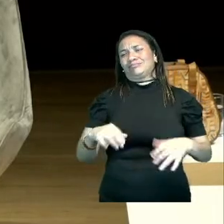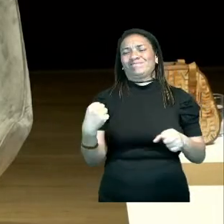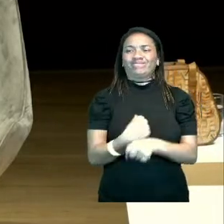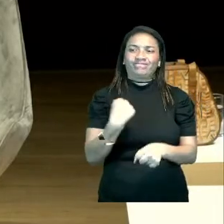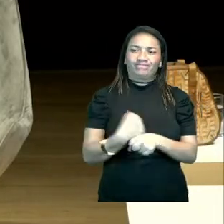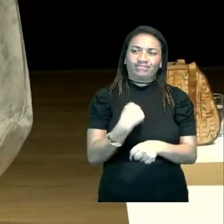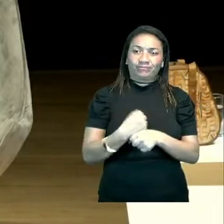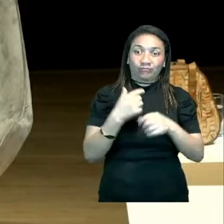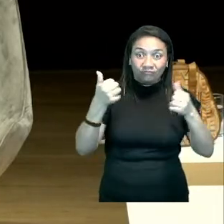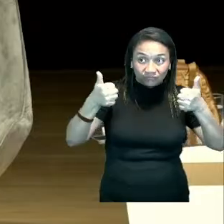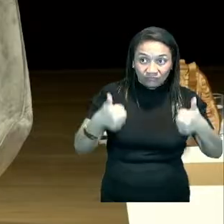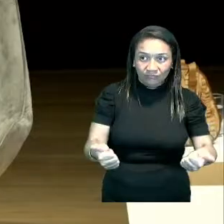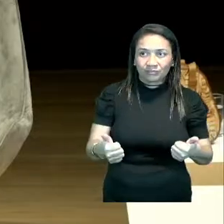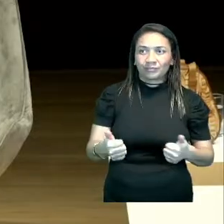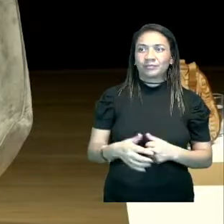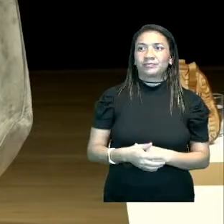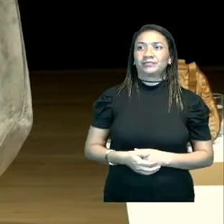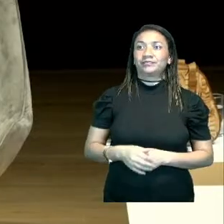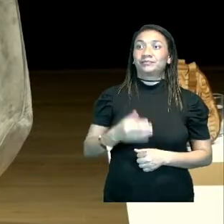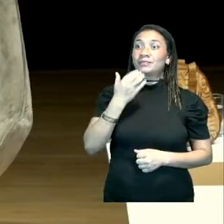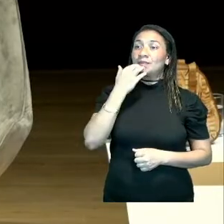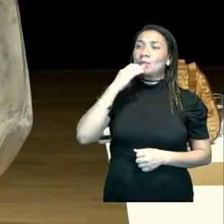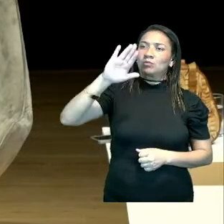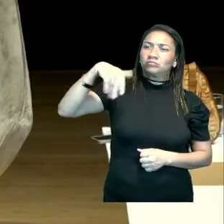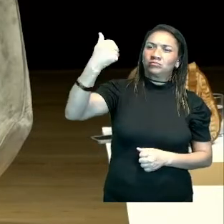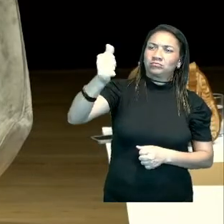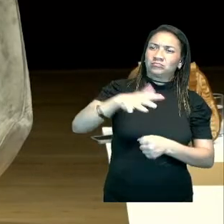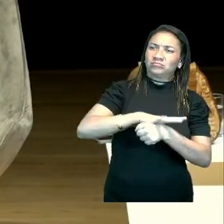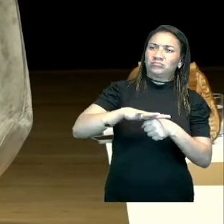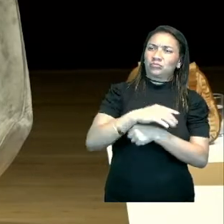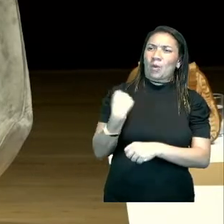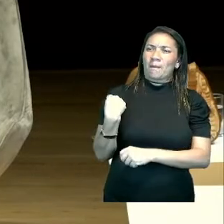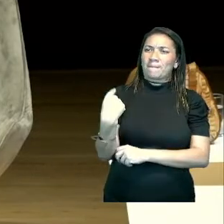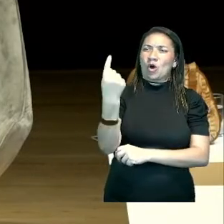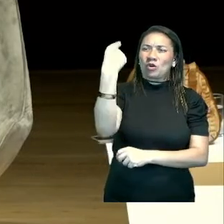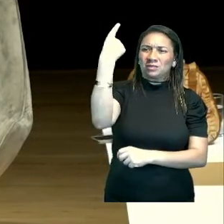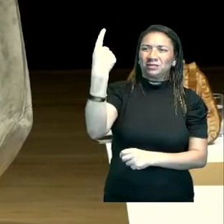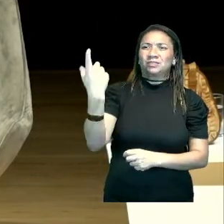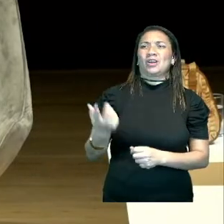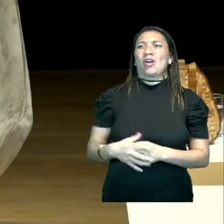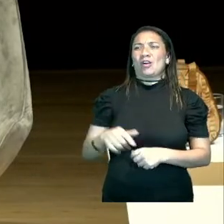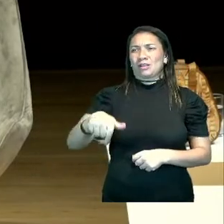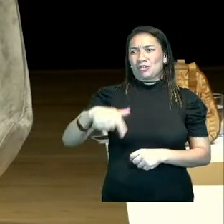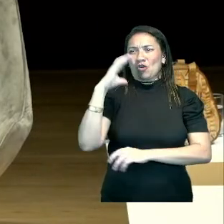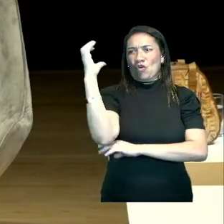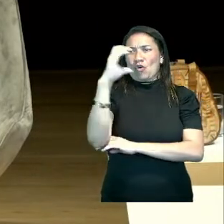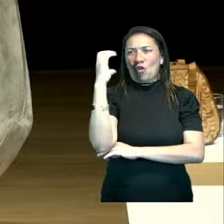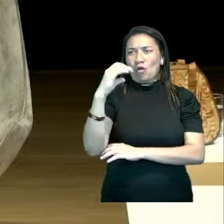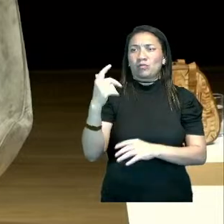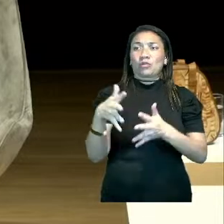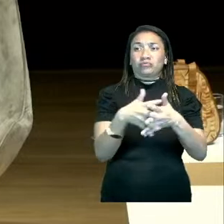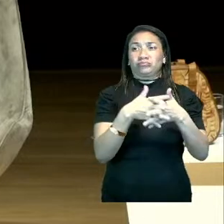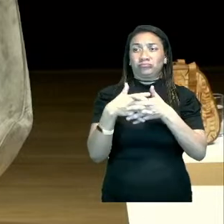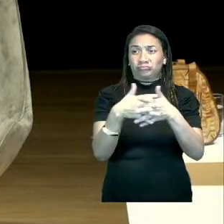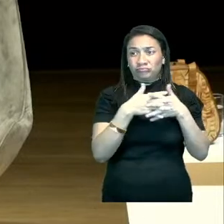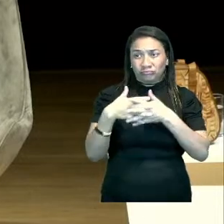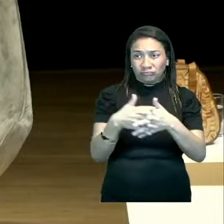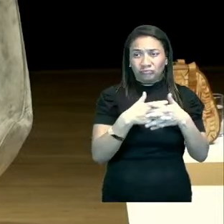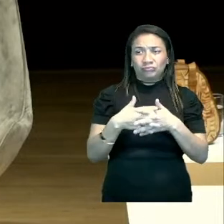speak about the political situation in Colombia or in the United States, we ask the